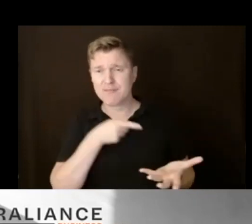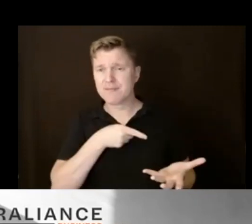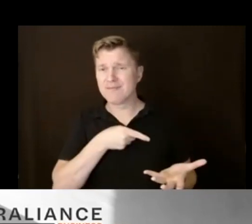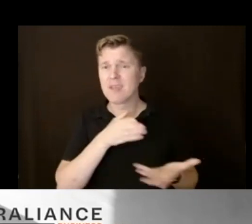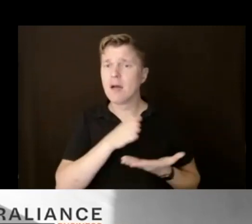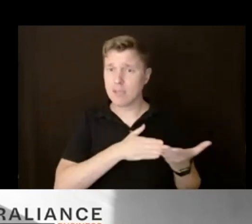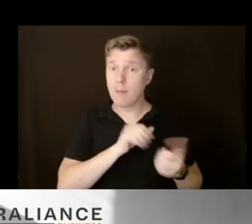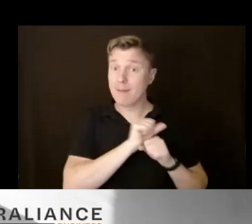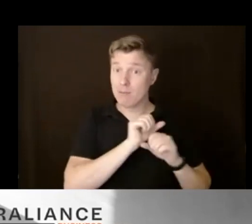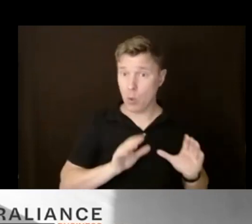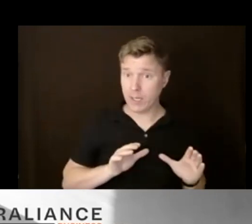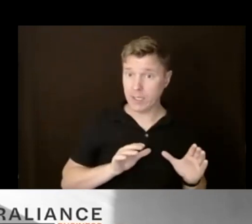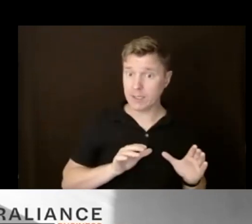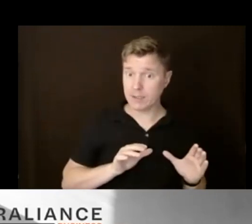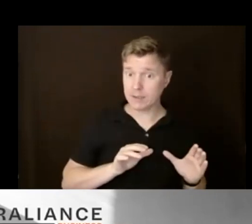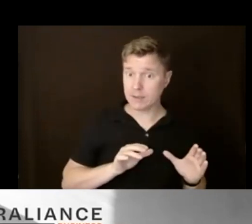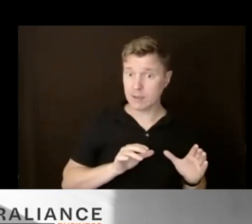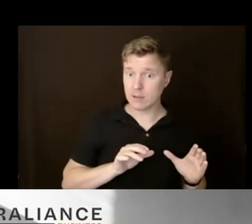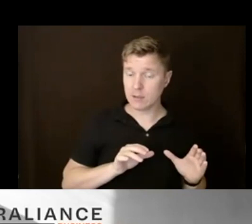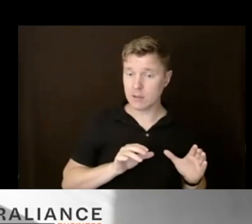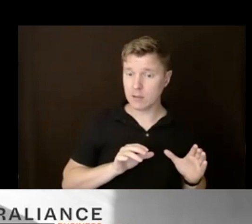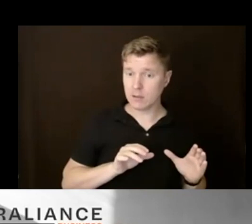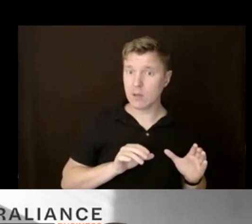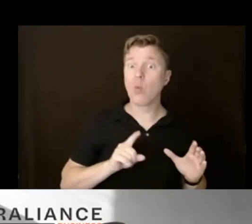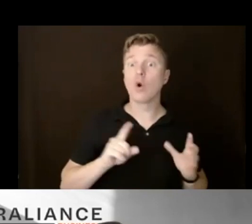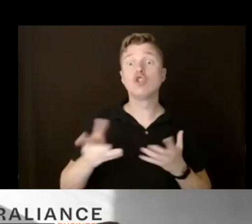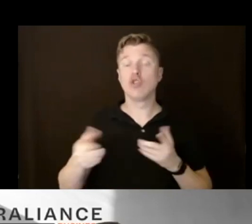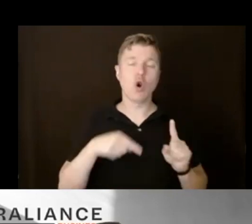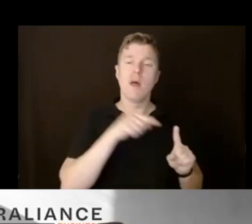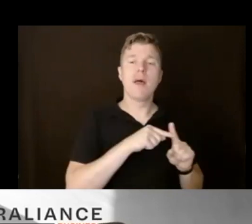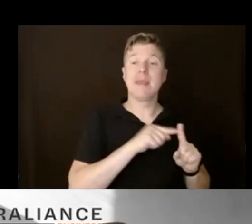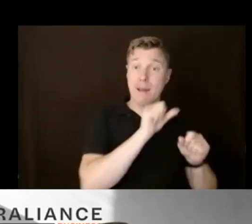Starbucks employees were treating Black people that came into